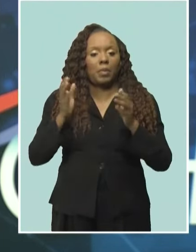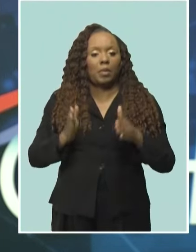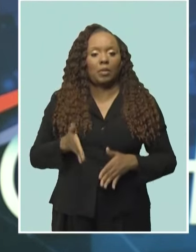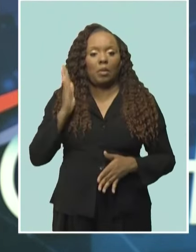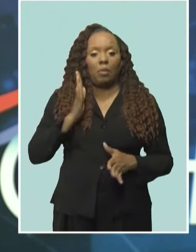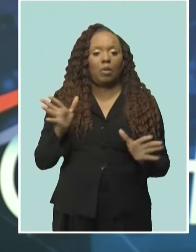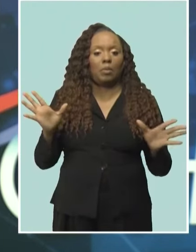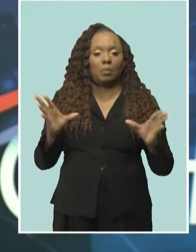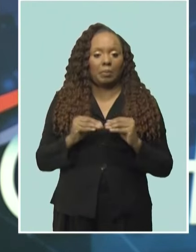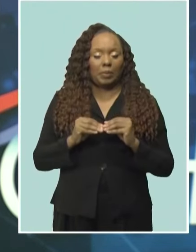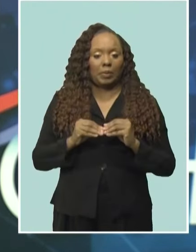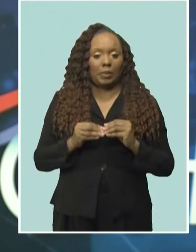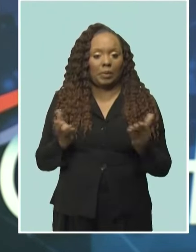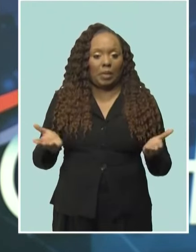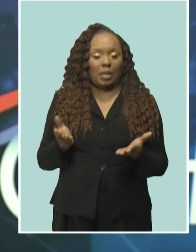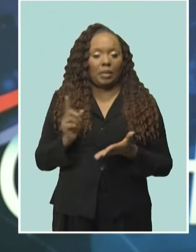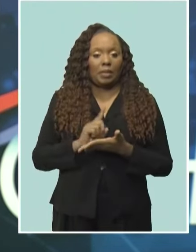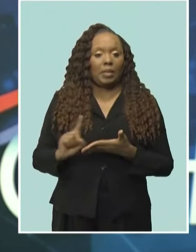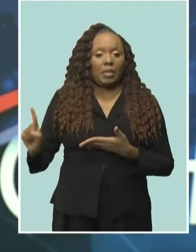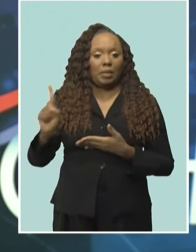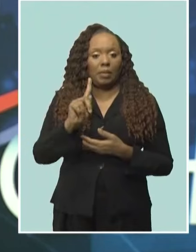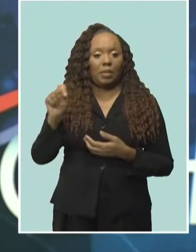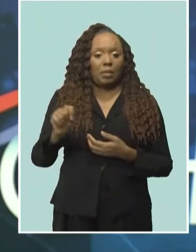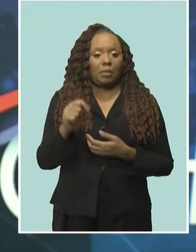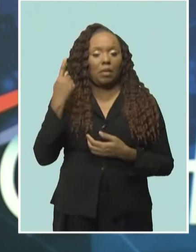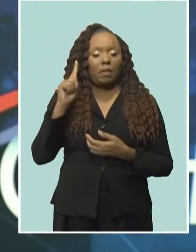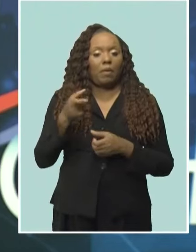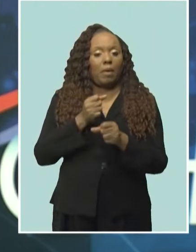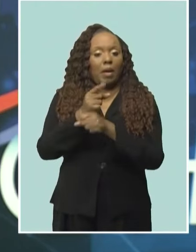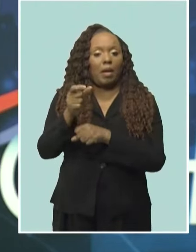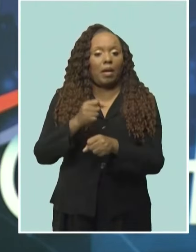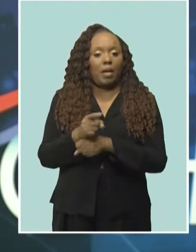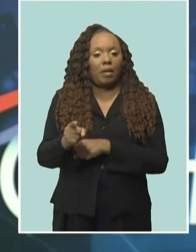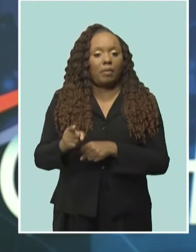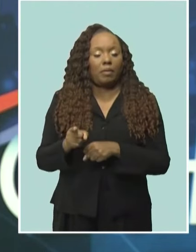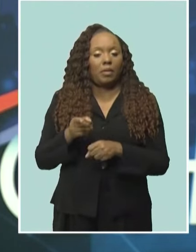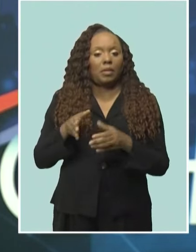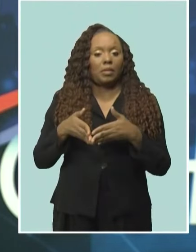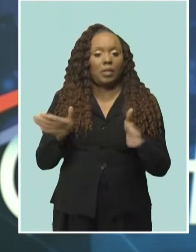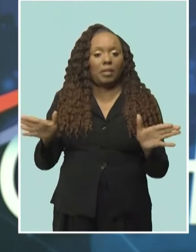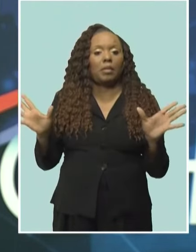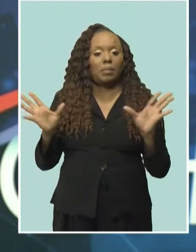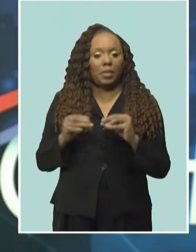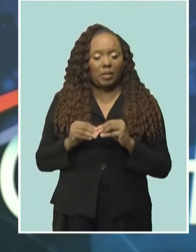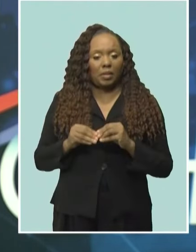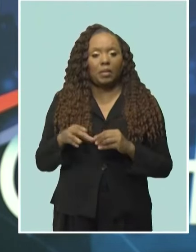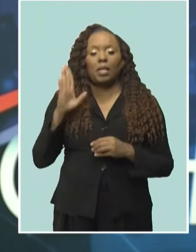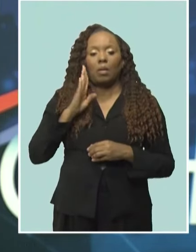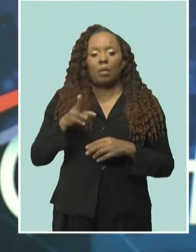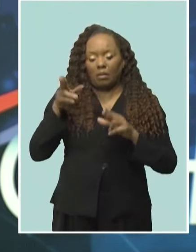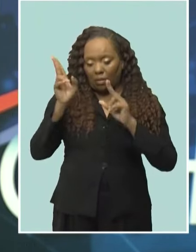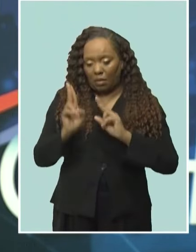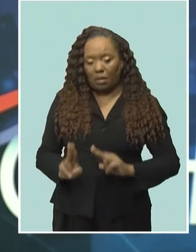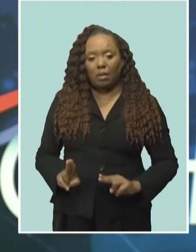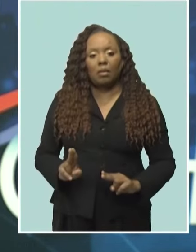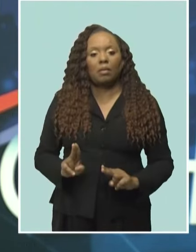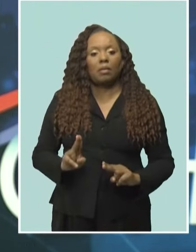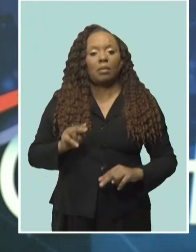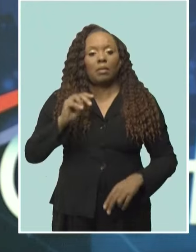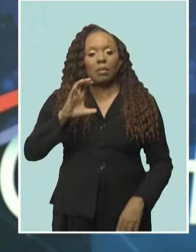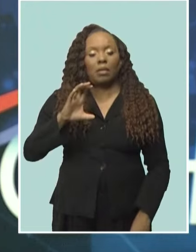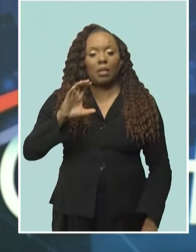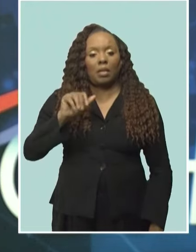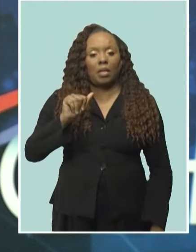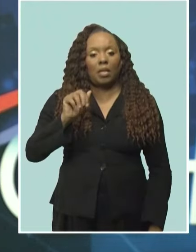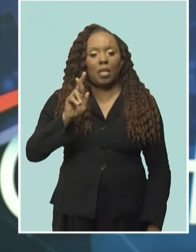Tuesday. It will be their annual general meeting, during which they will honor the 50th anniversary of CARICOM with a display and sampling